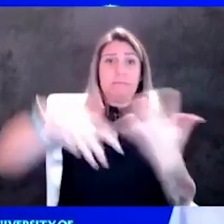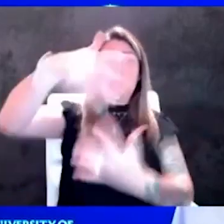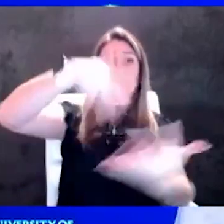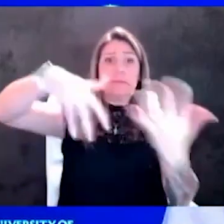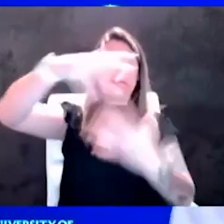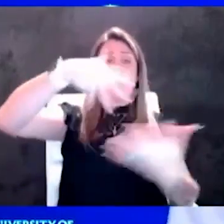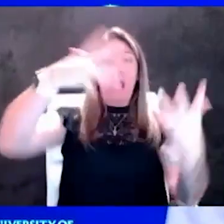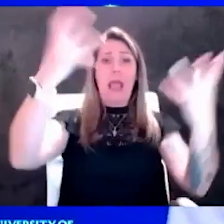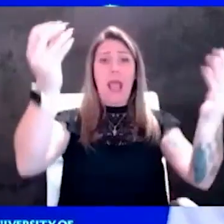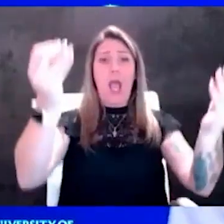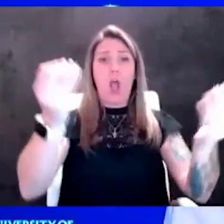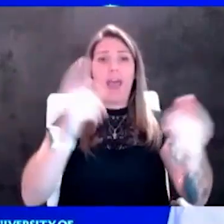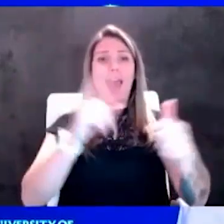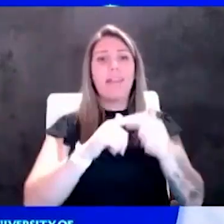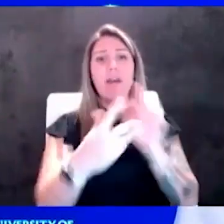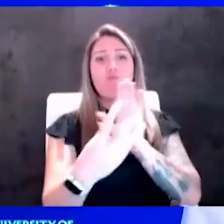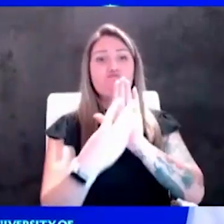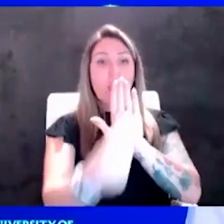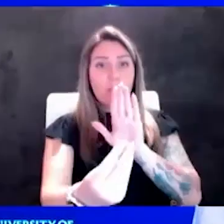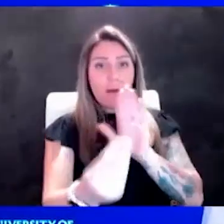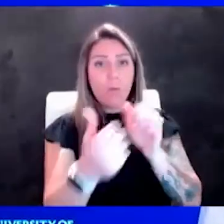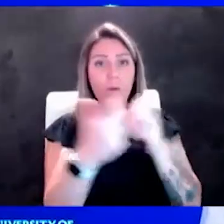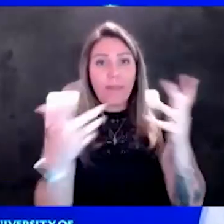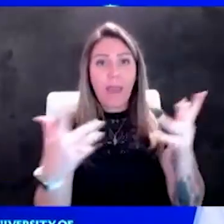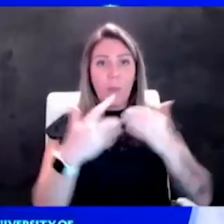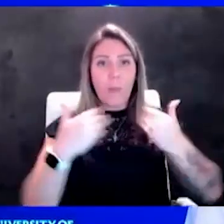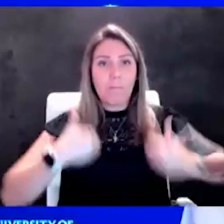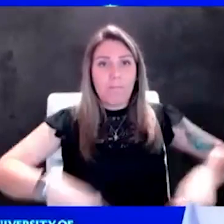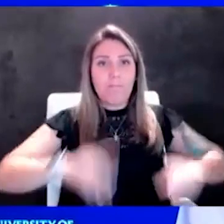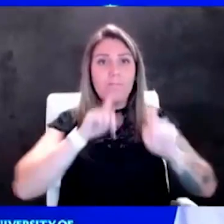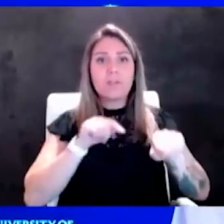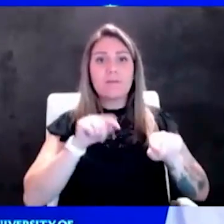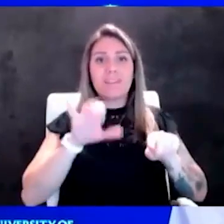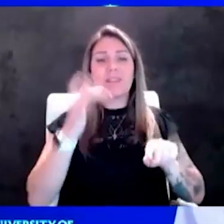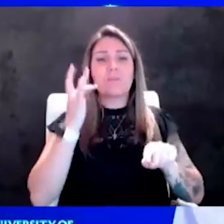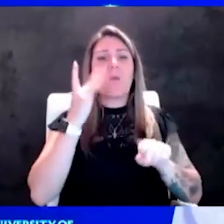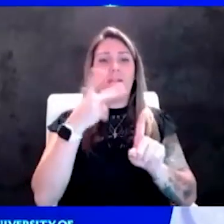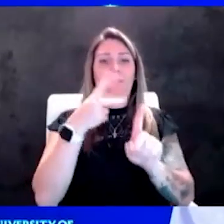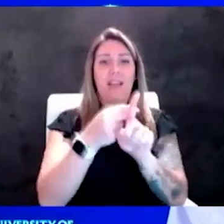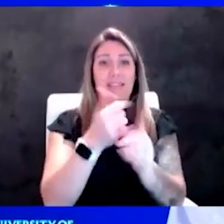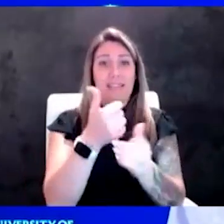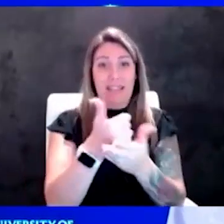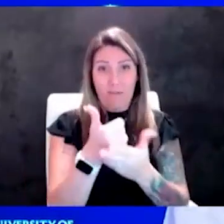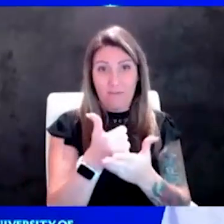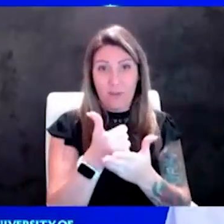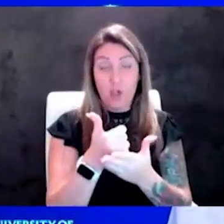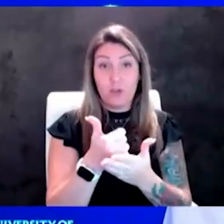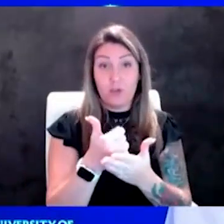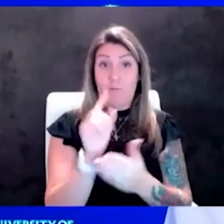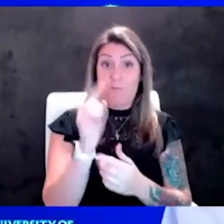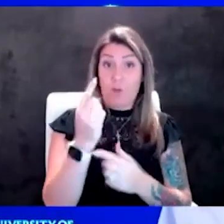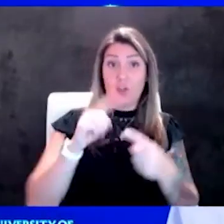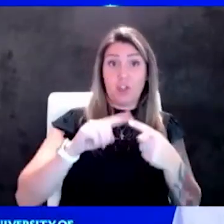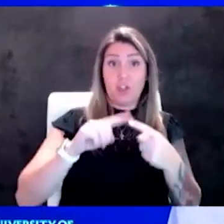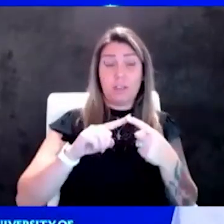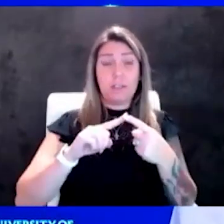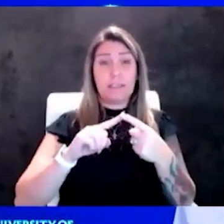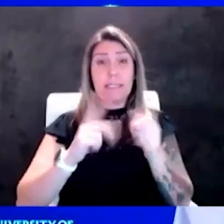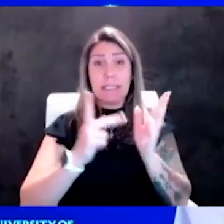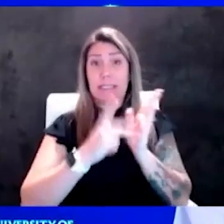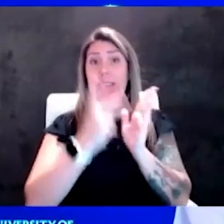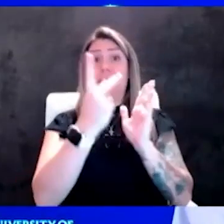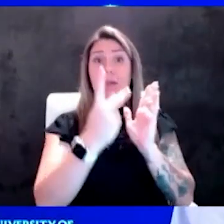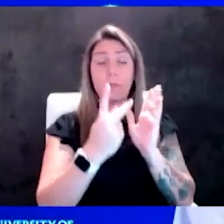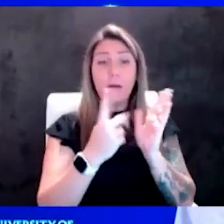replicating without any immune response. And so that's why the vaccine is so helpful to, number one, decrease the replication in your own body so it doesn't continue